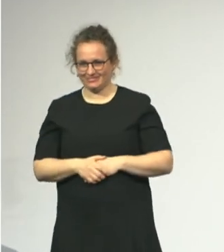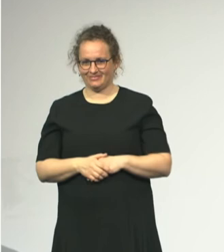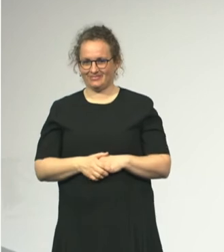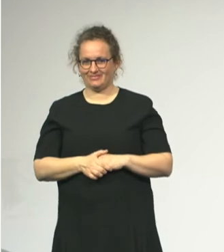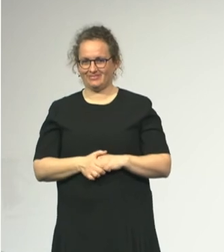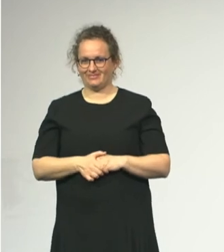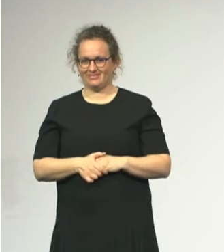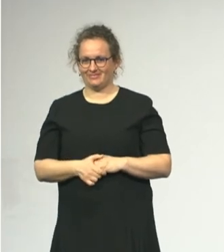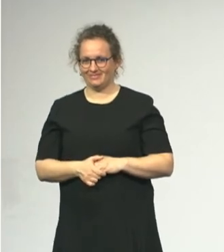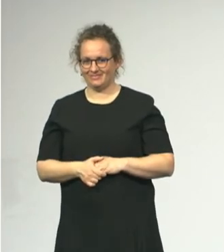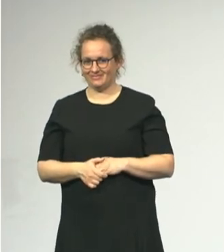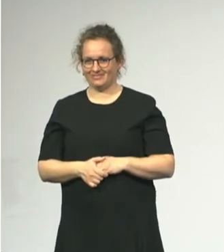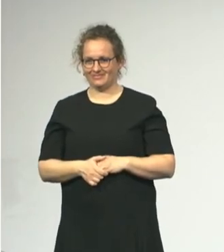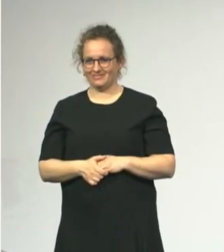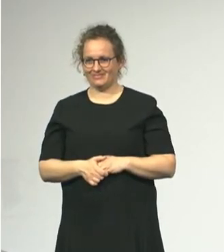of many more to come.